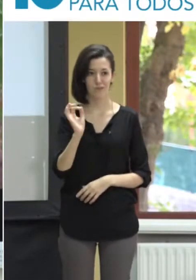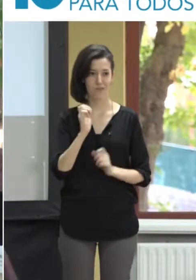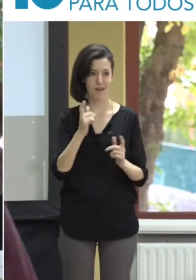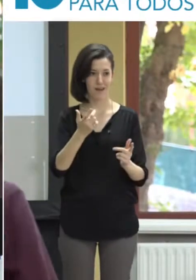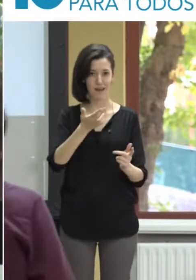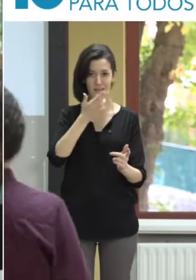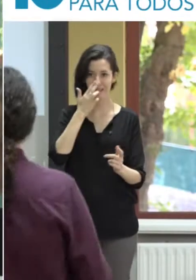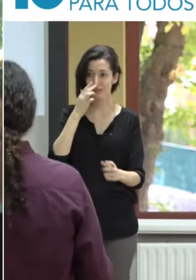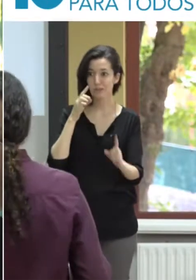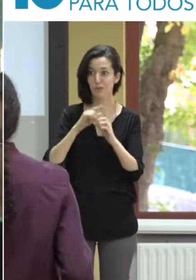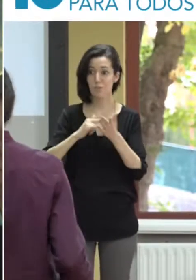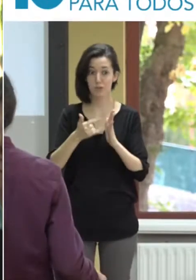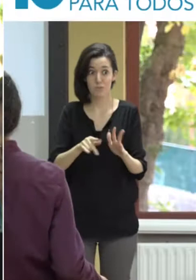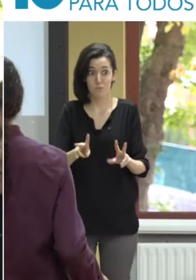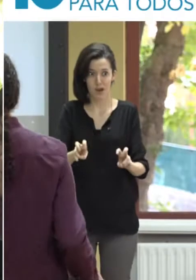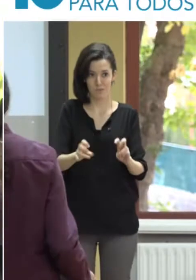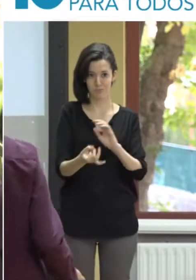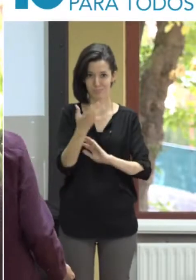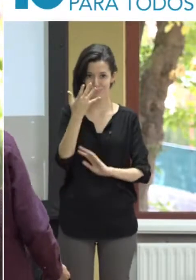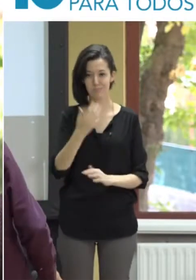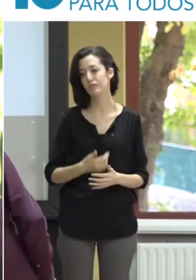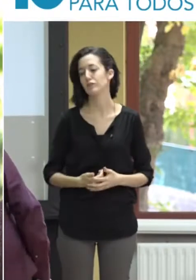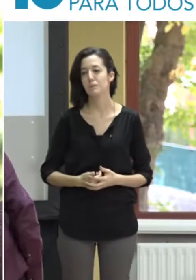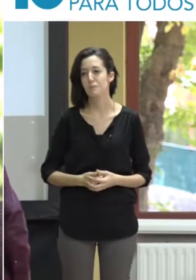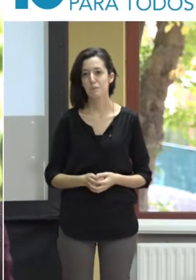that might be interesting to create new innovative projects.